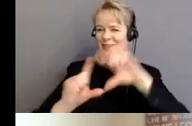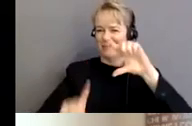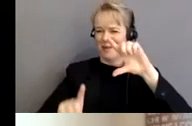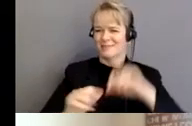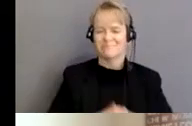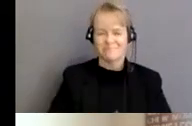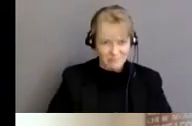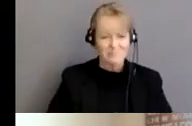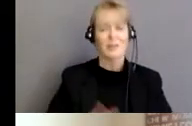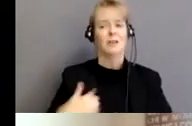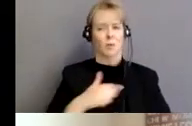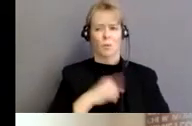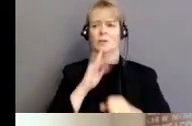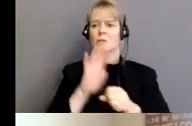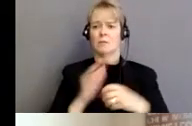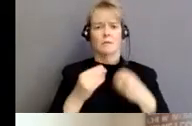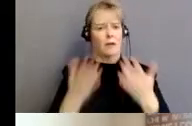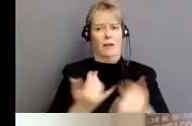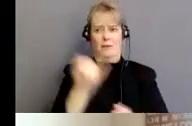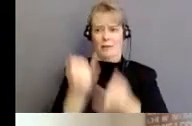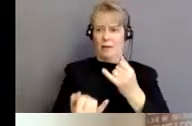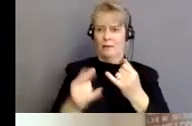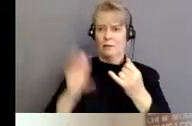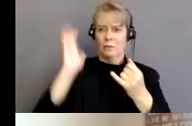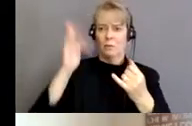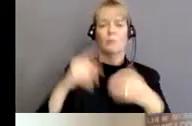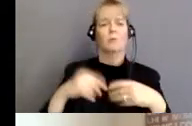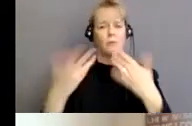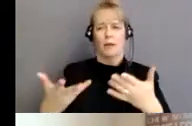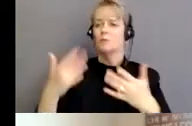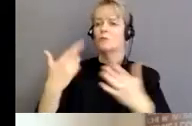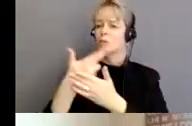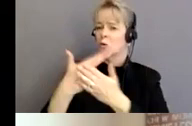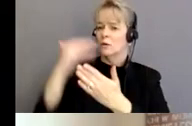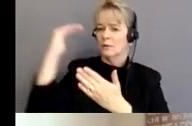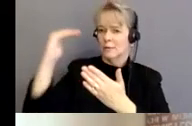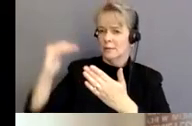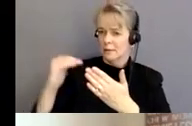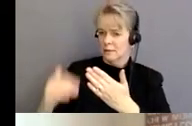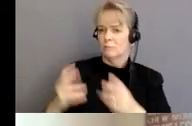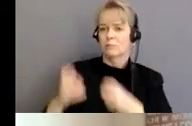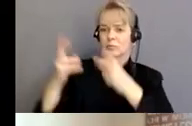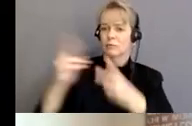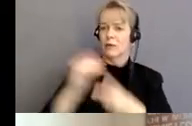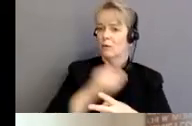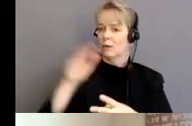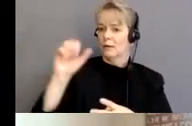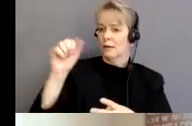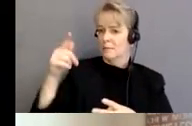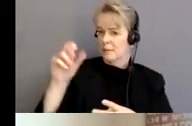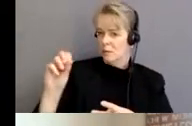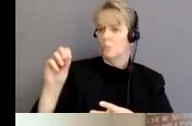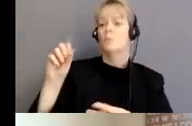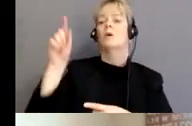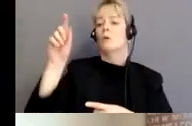an in-depth resource list after this webinar, and will be posted on our website along with the recording of this.